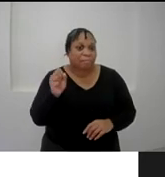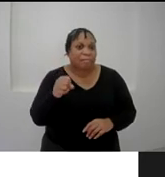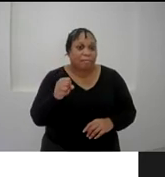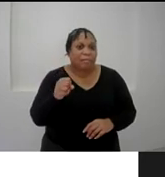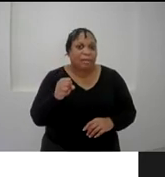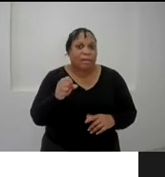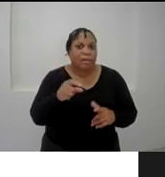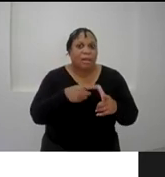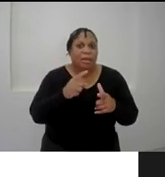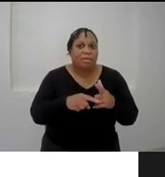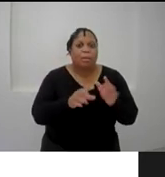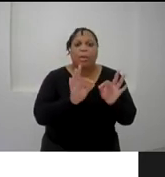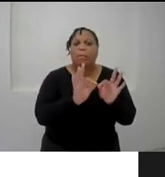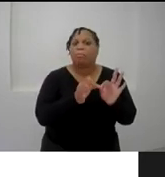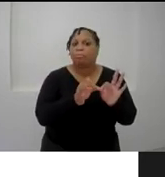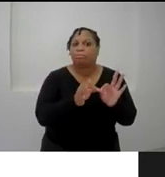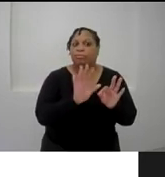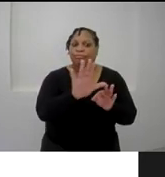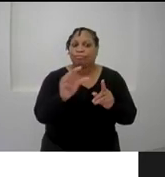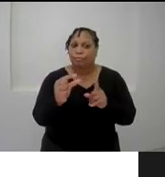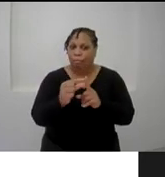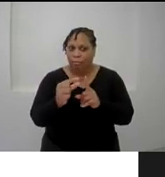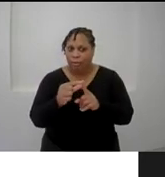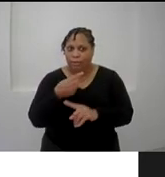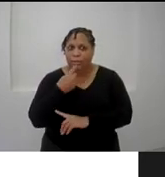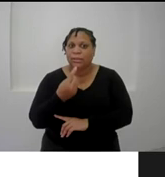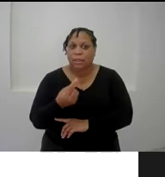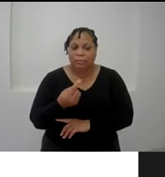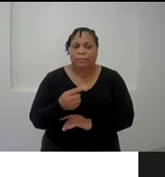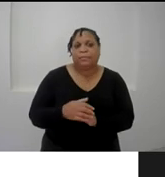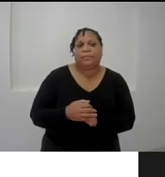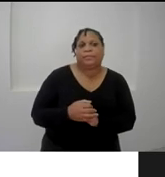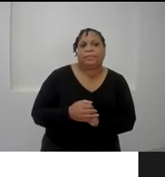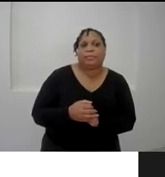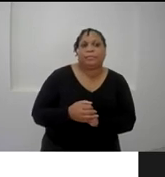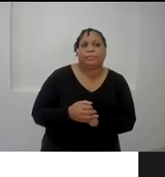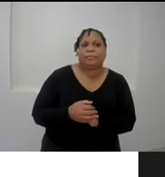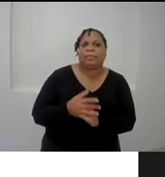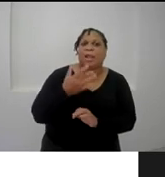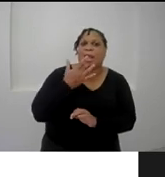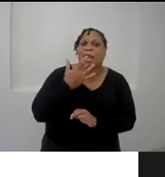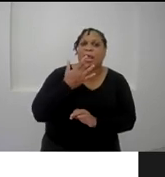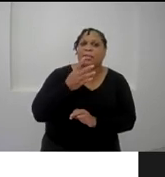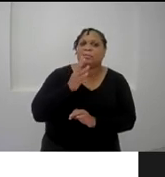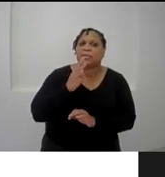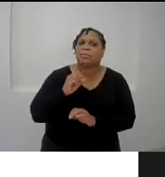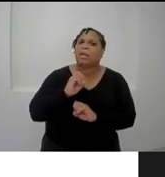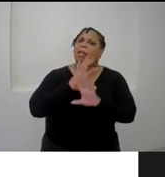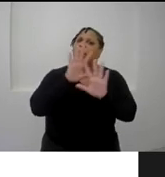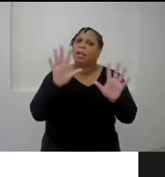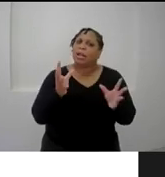be what we believe that she would be trying to say. I'd like you to speak to me clearly and in a soft